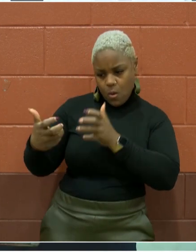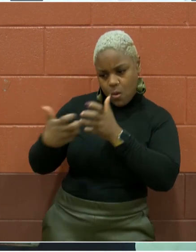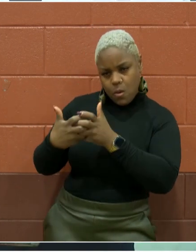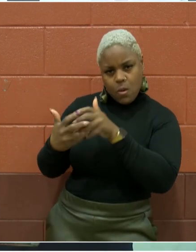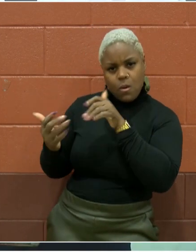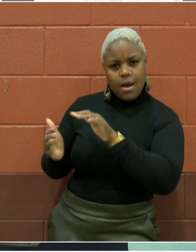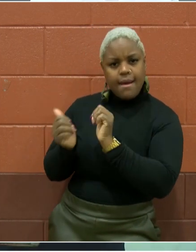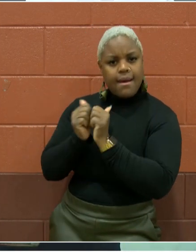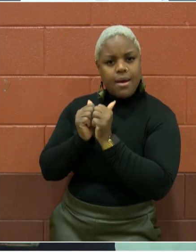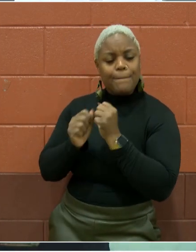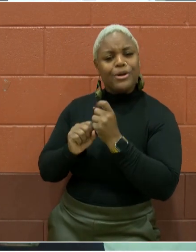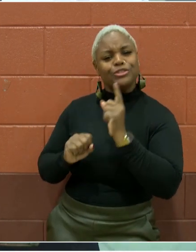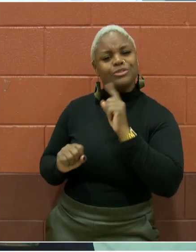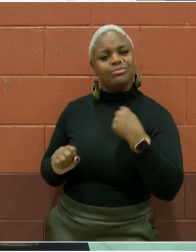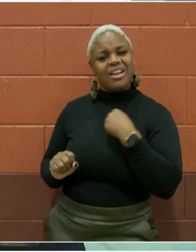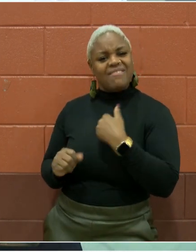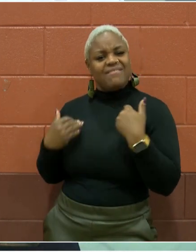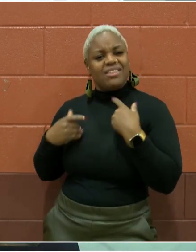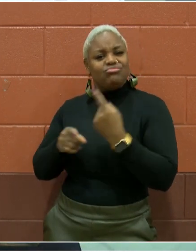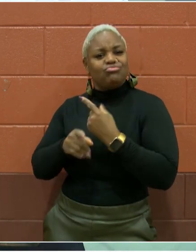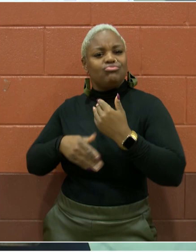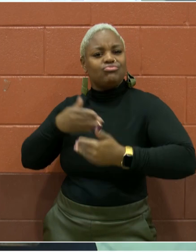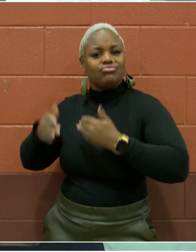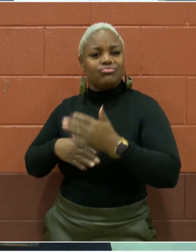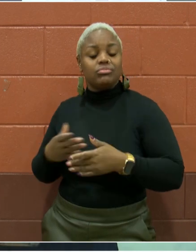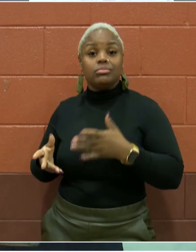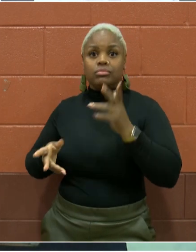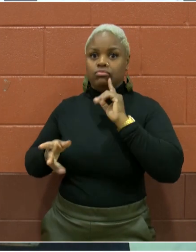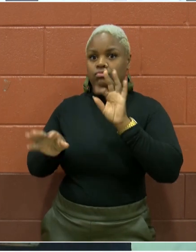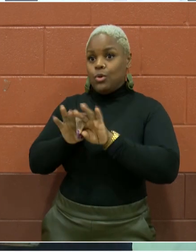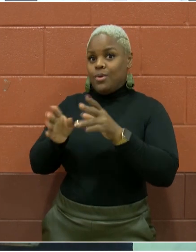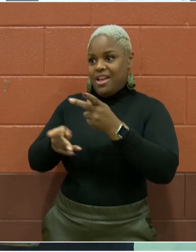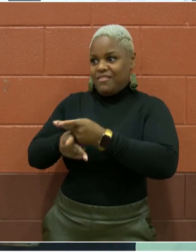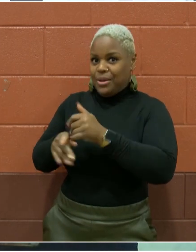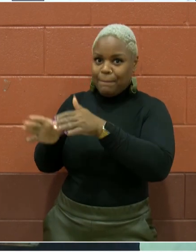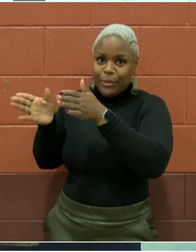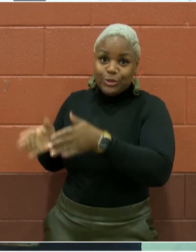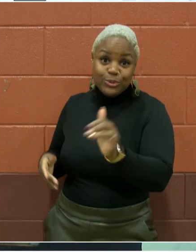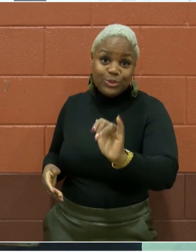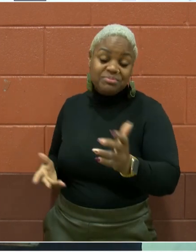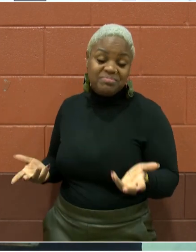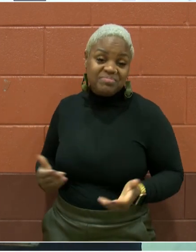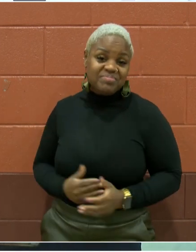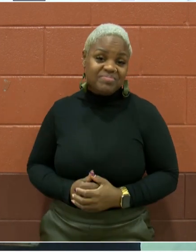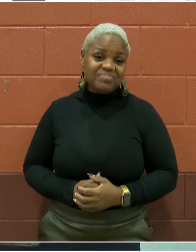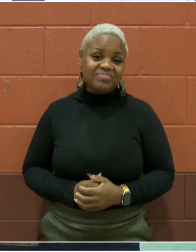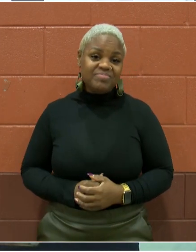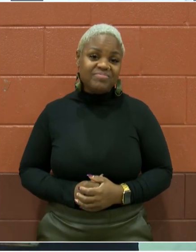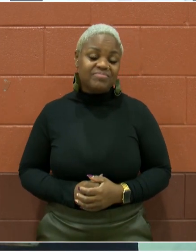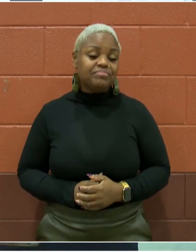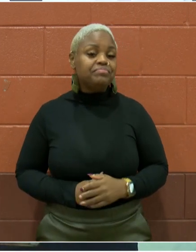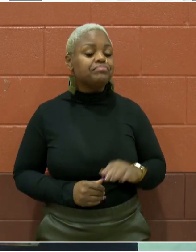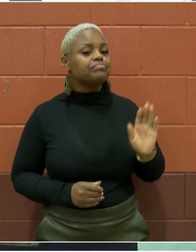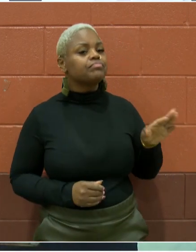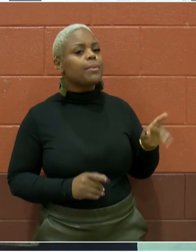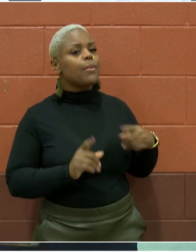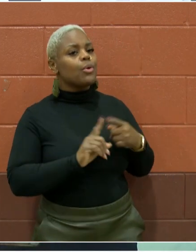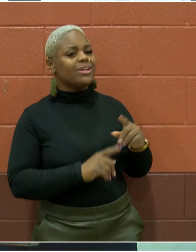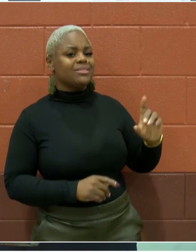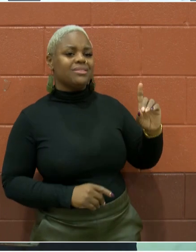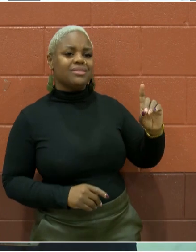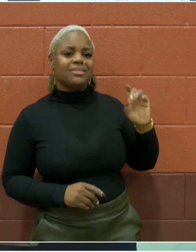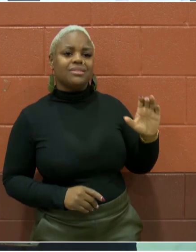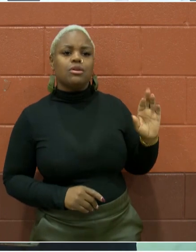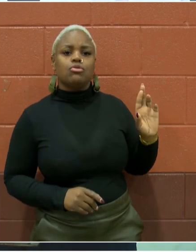take care of that particular individual. In the last congressional hearing that was about regarding DC crime overall, some of the first